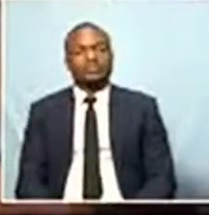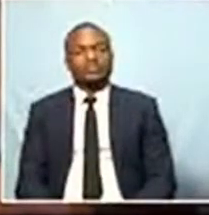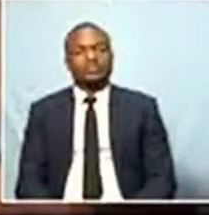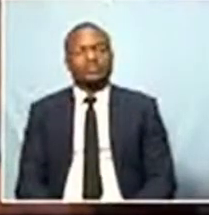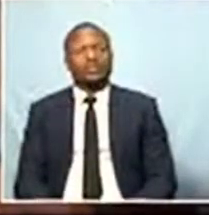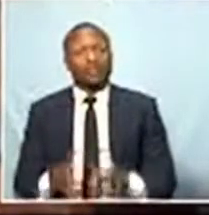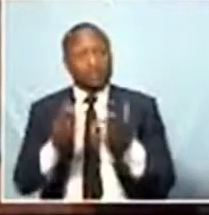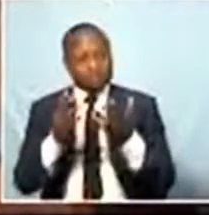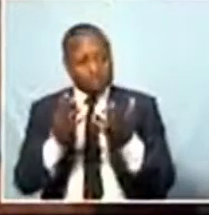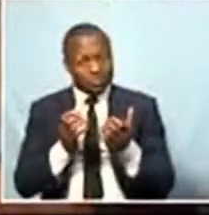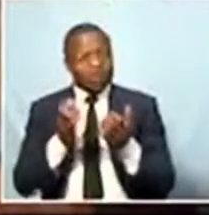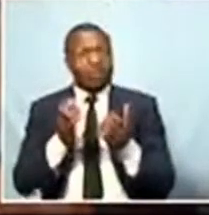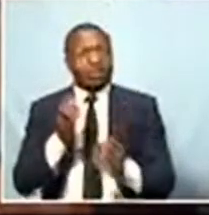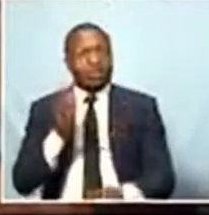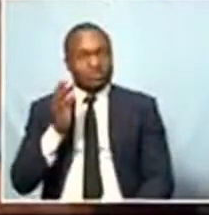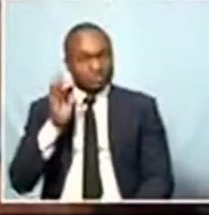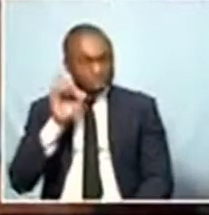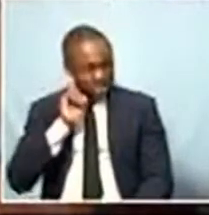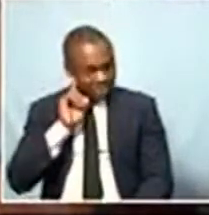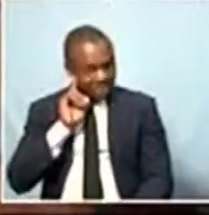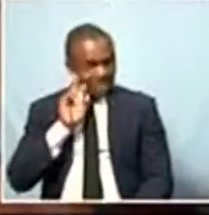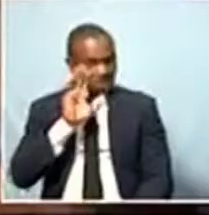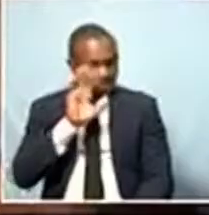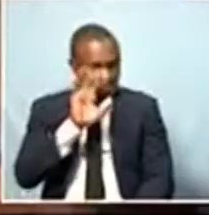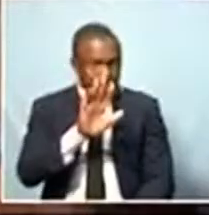I would like to get your views